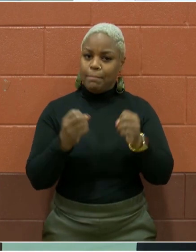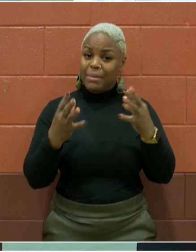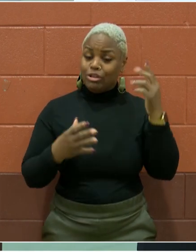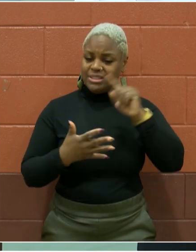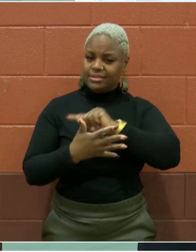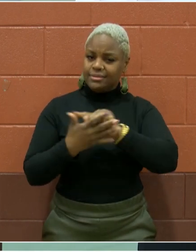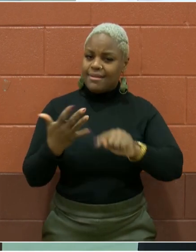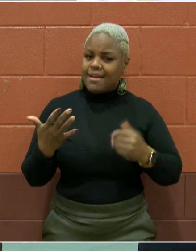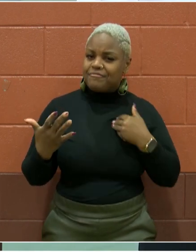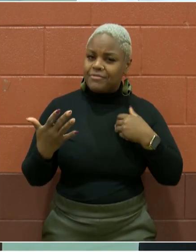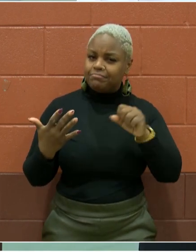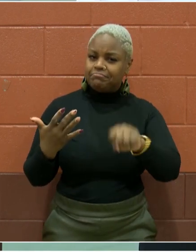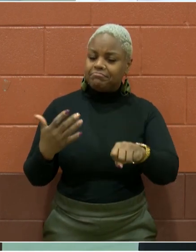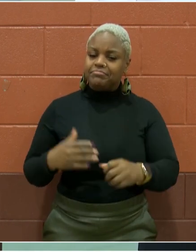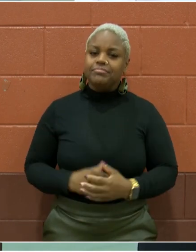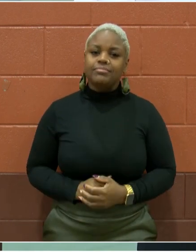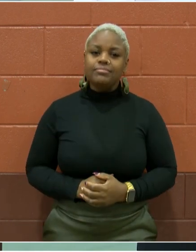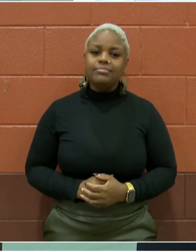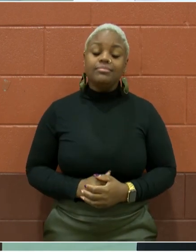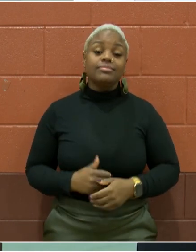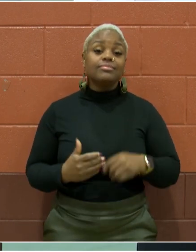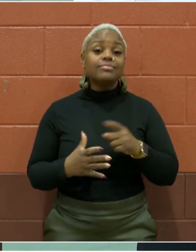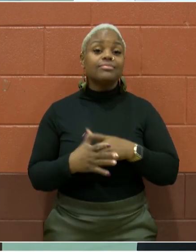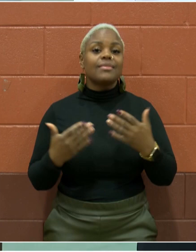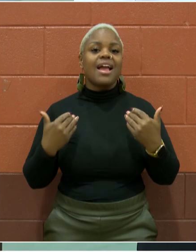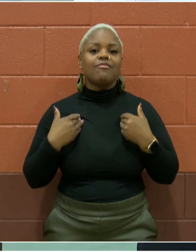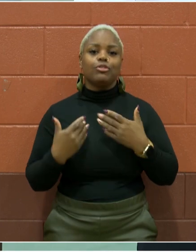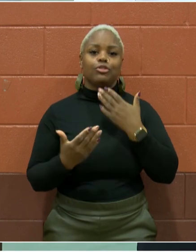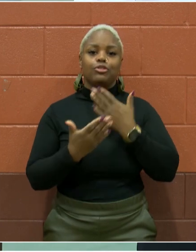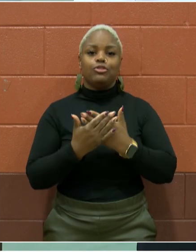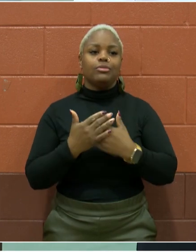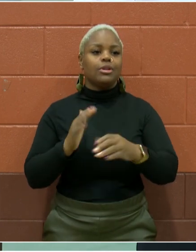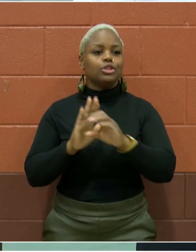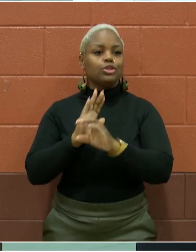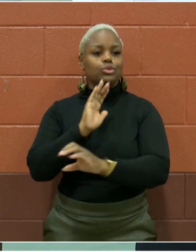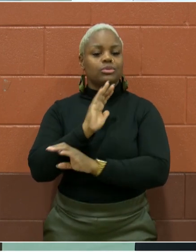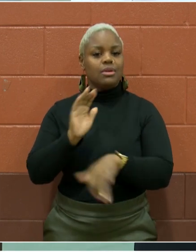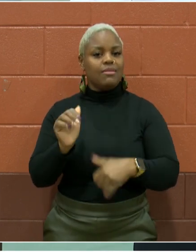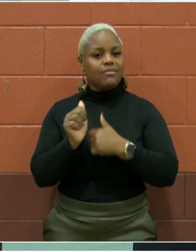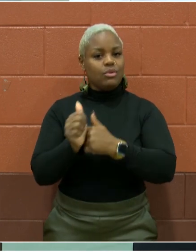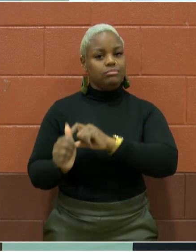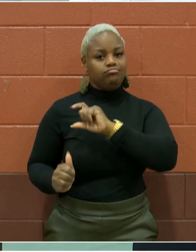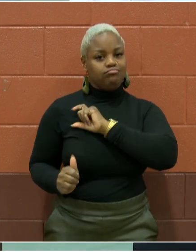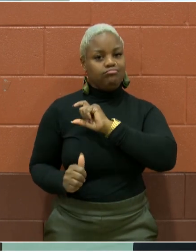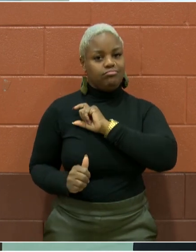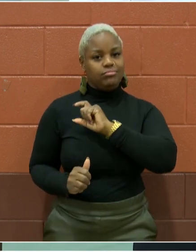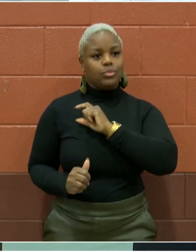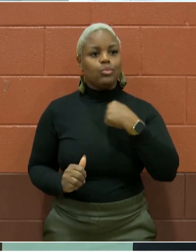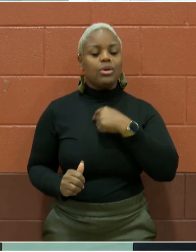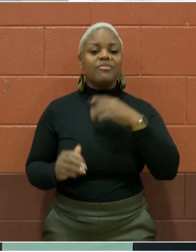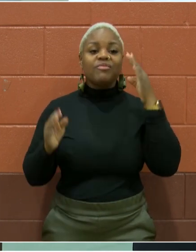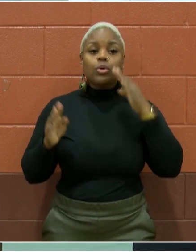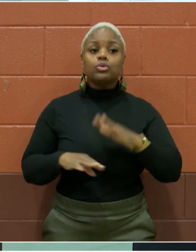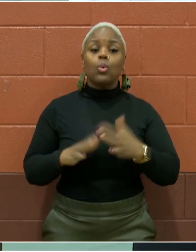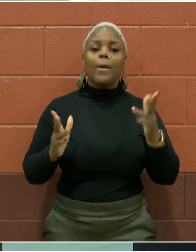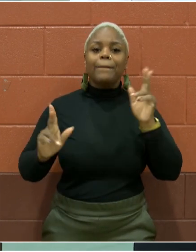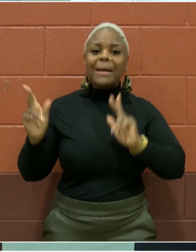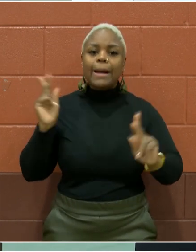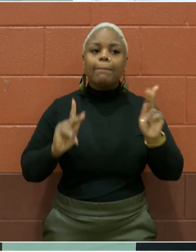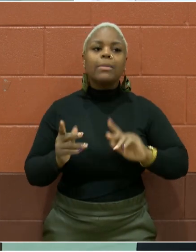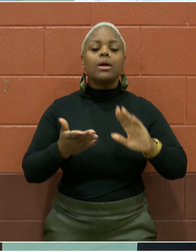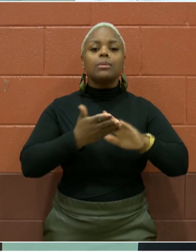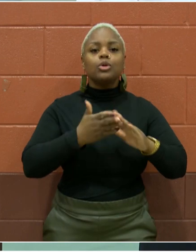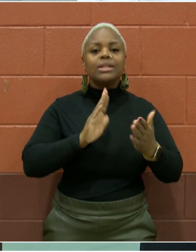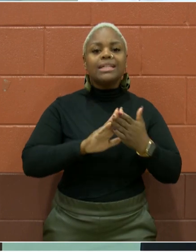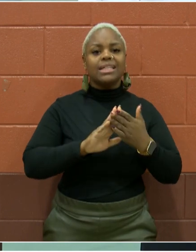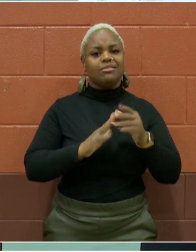about the importance of good constitutional policing, and we believe that investing in our people is a key way in which we serve our community, as they're the people